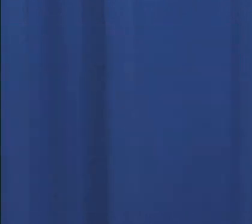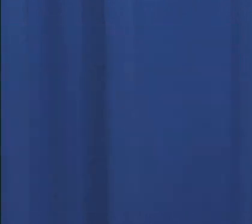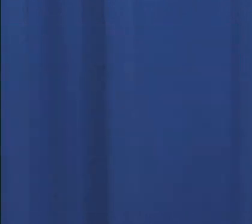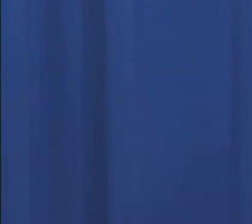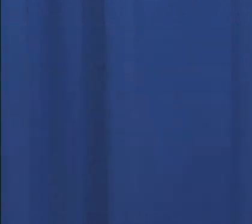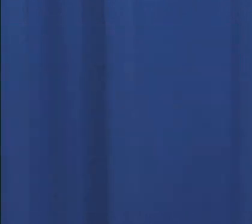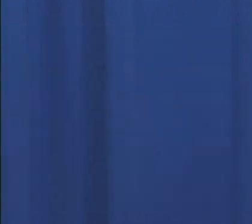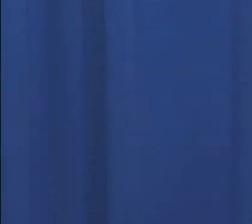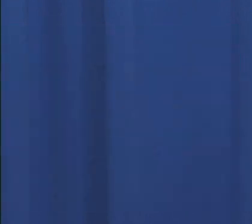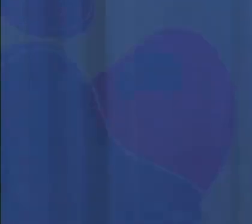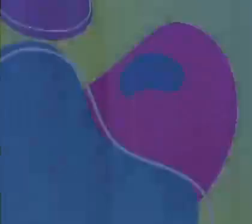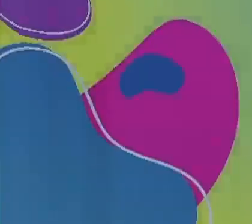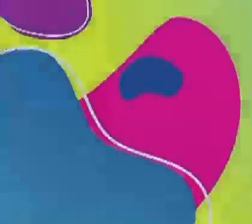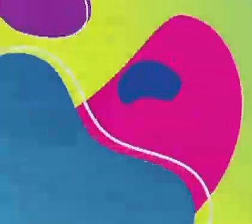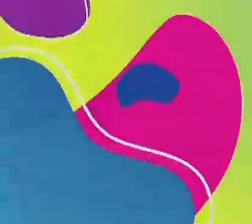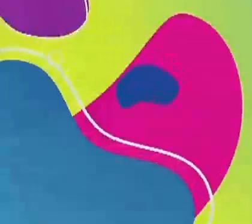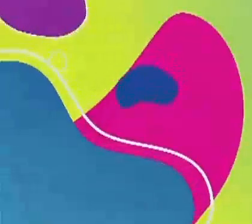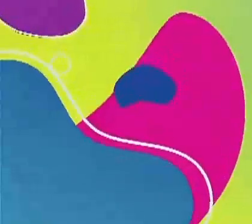with more.